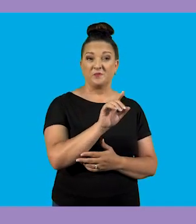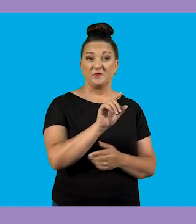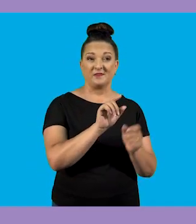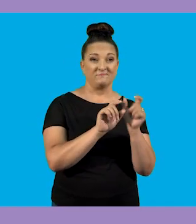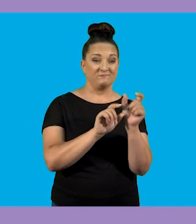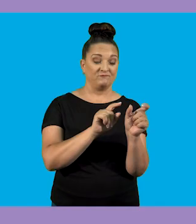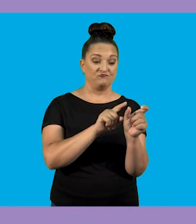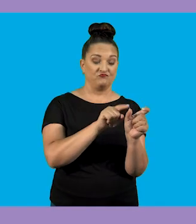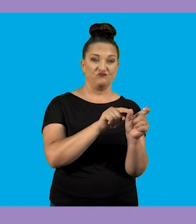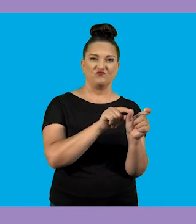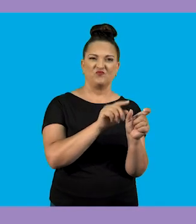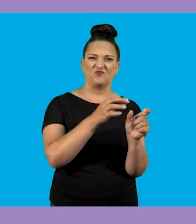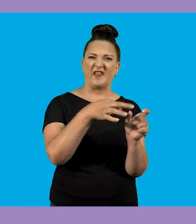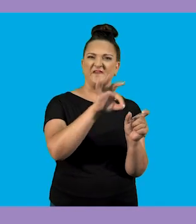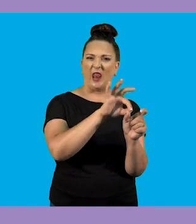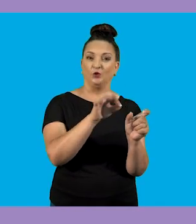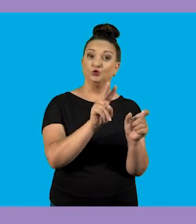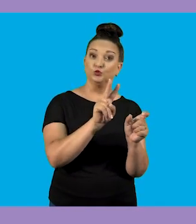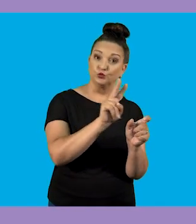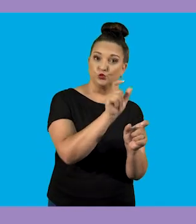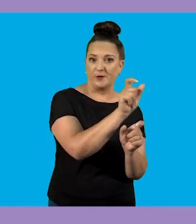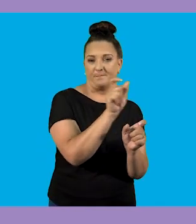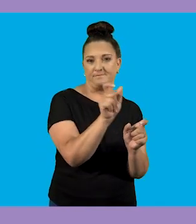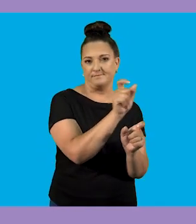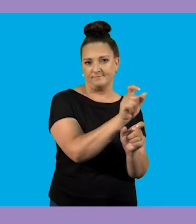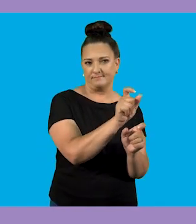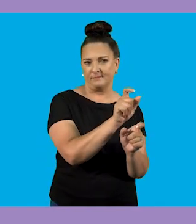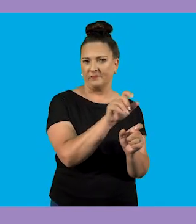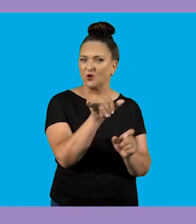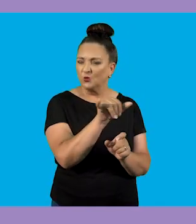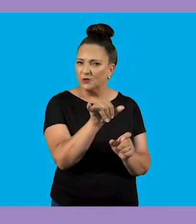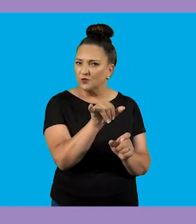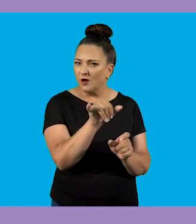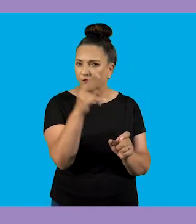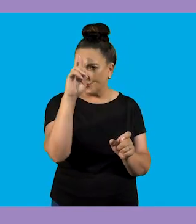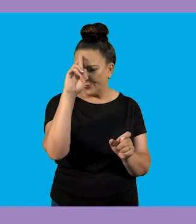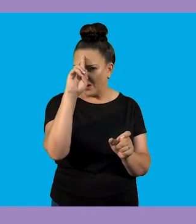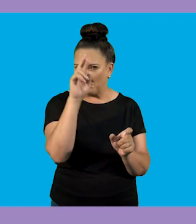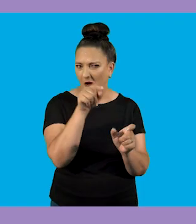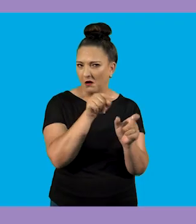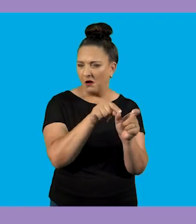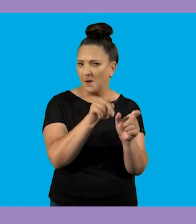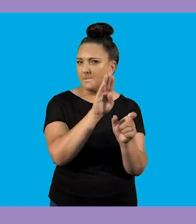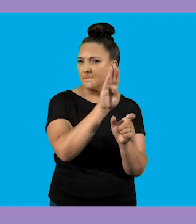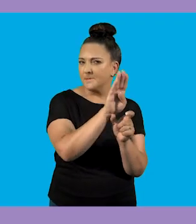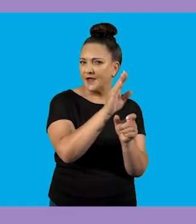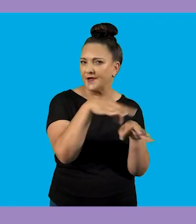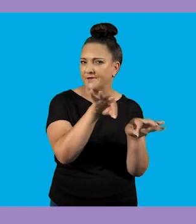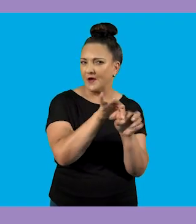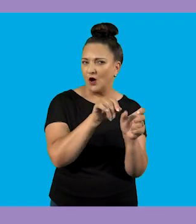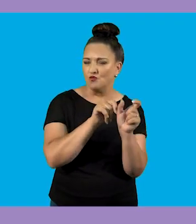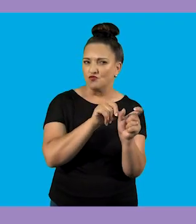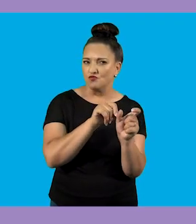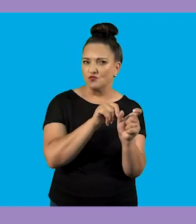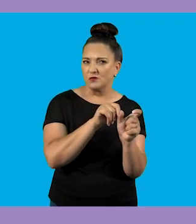instead of just one. Now, if you're asking yourself which one is the value of b, do you remember this form that we wrote down here? We said that this form